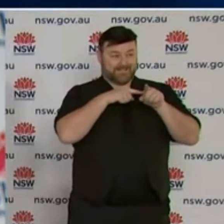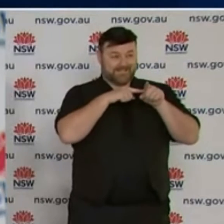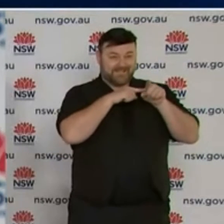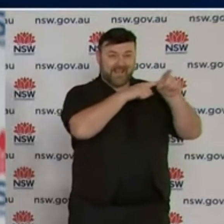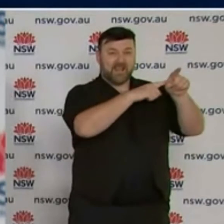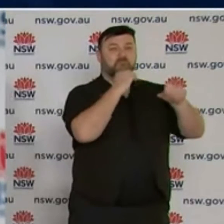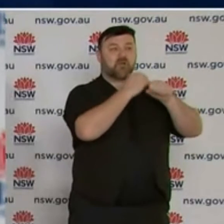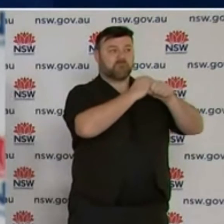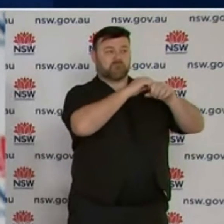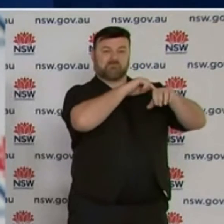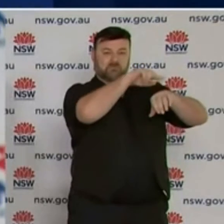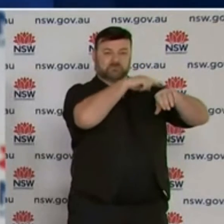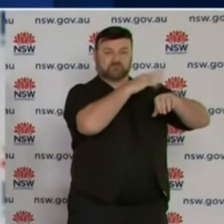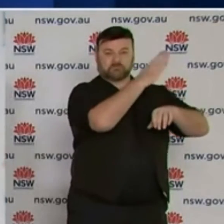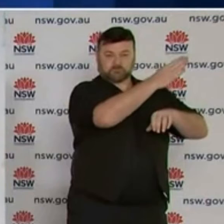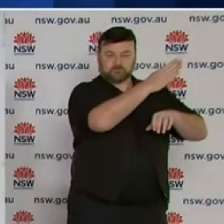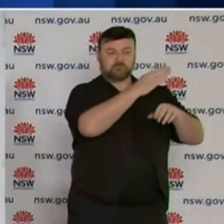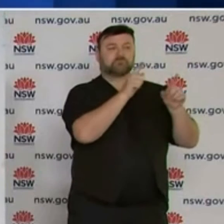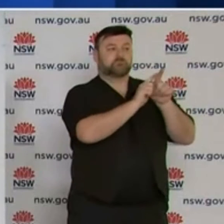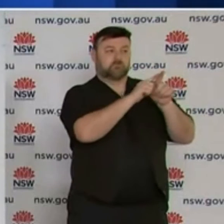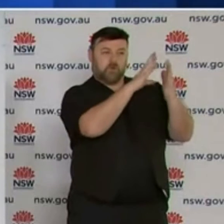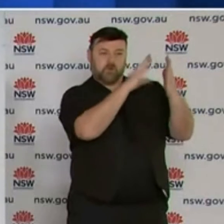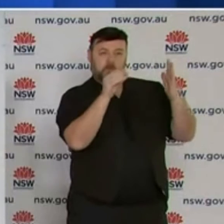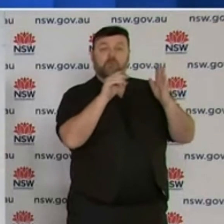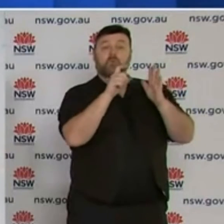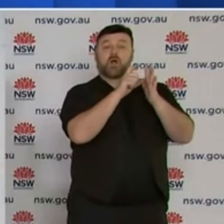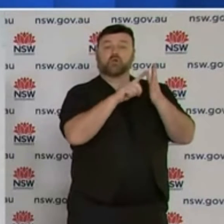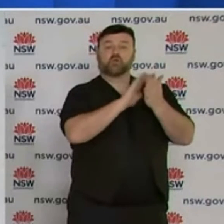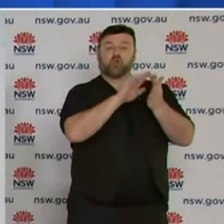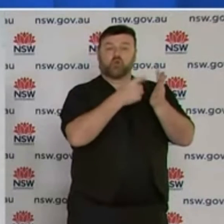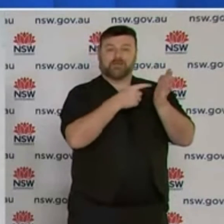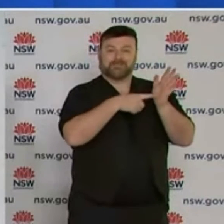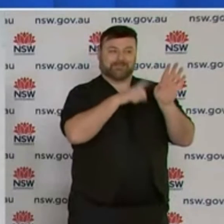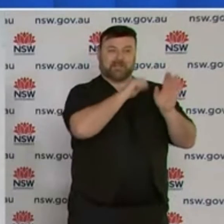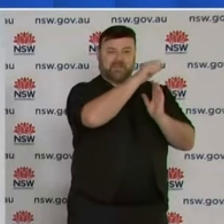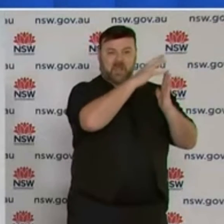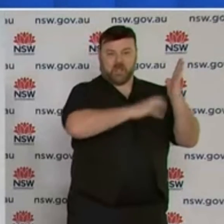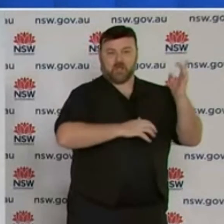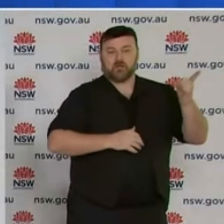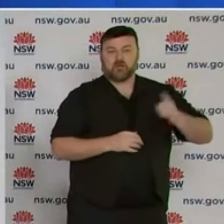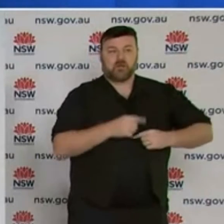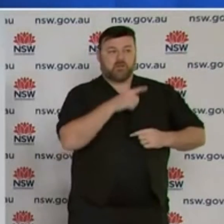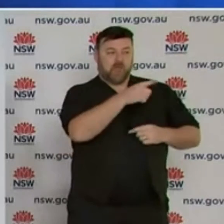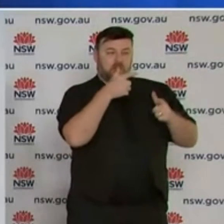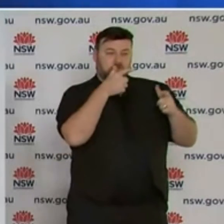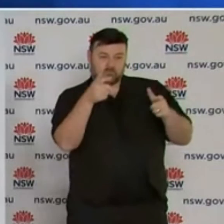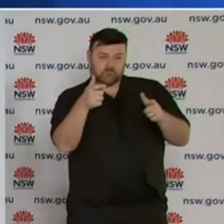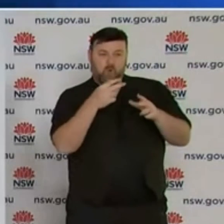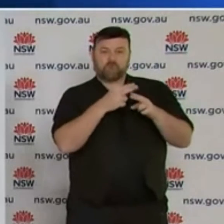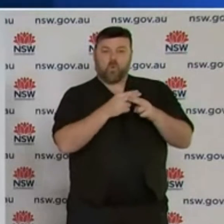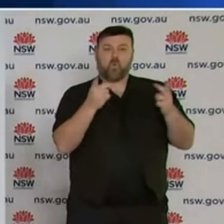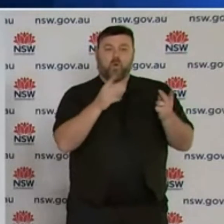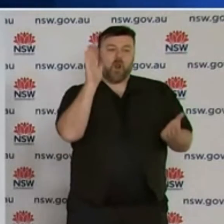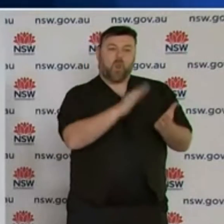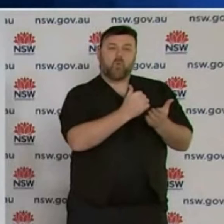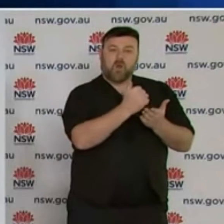and with the Doherty Institute modelling. The Doherty Institute modelling caters for regions or caters for situations where there's low